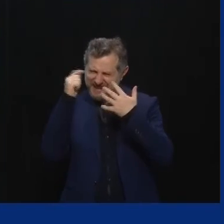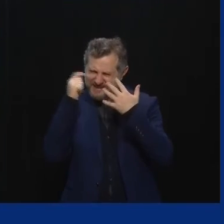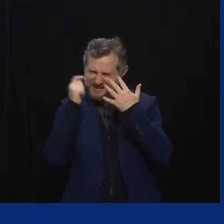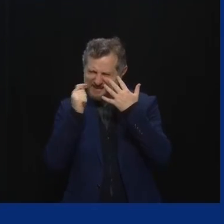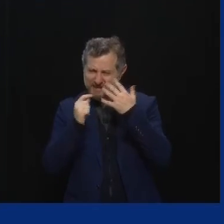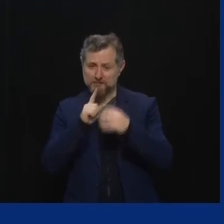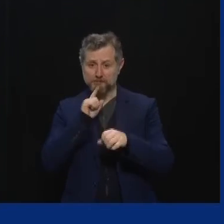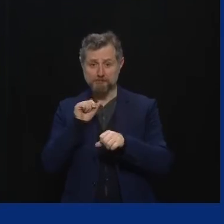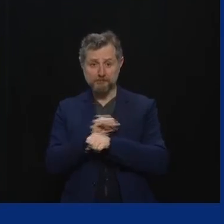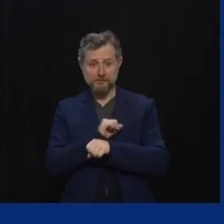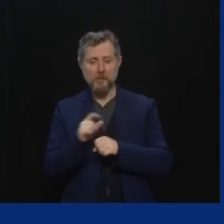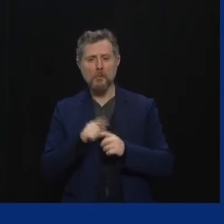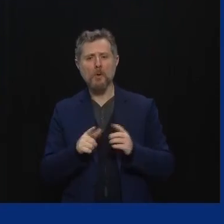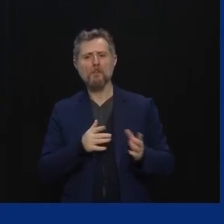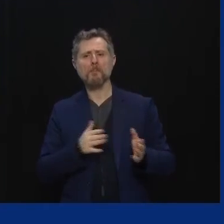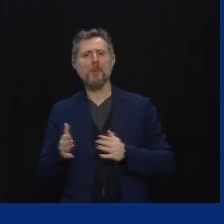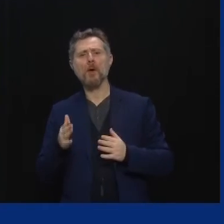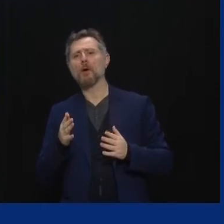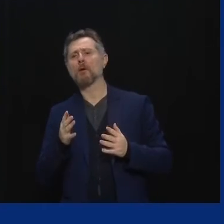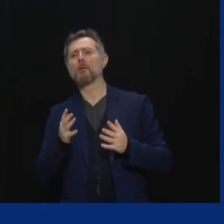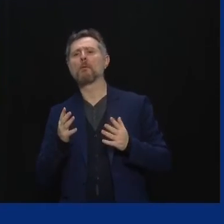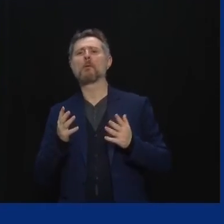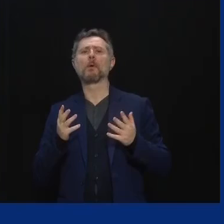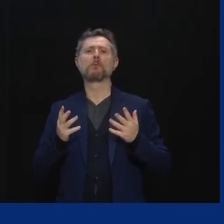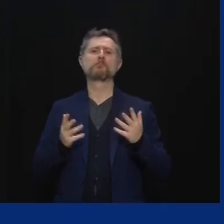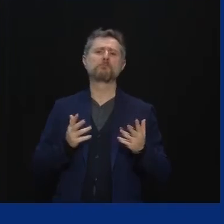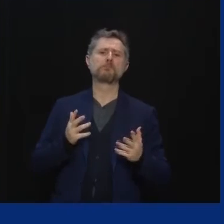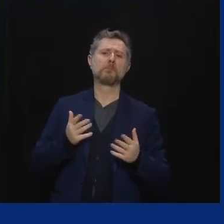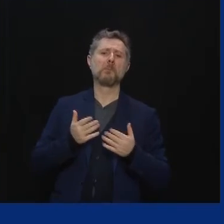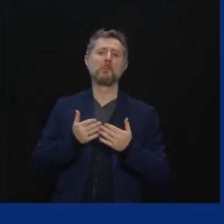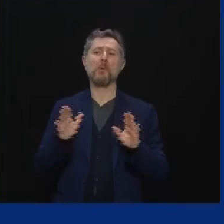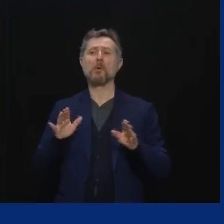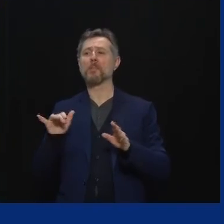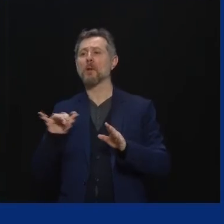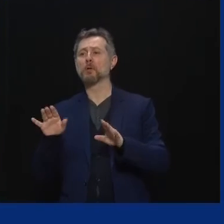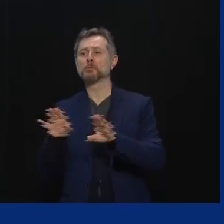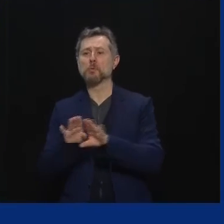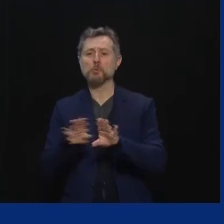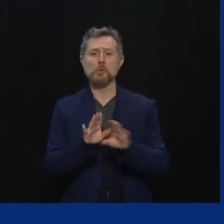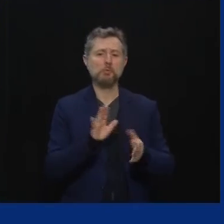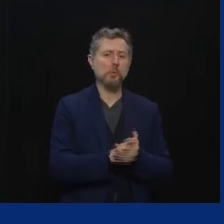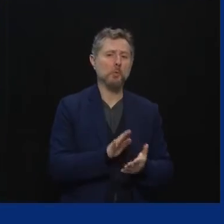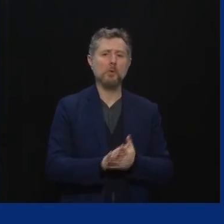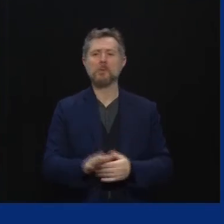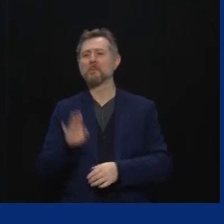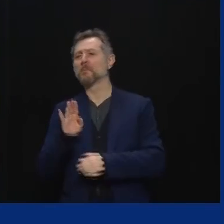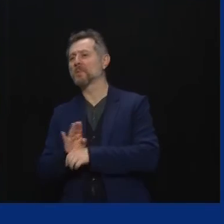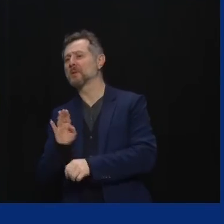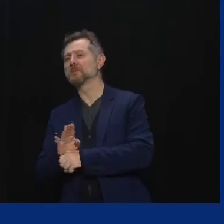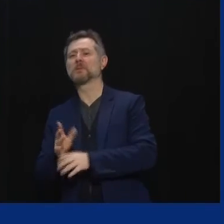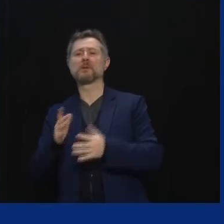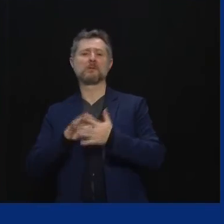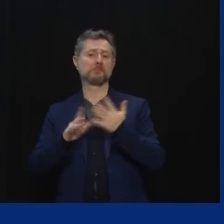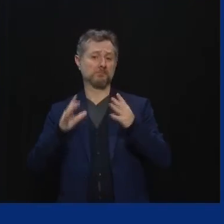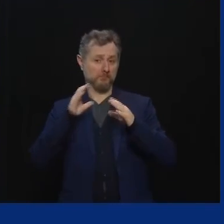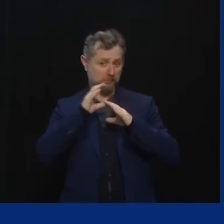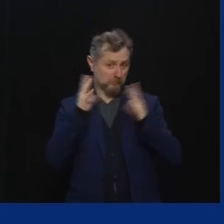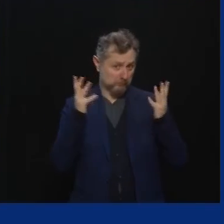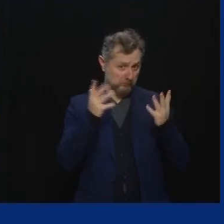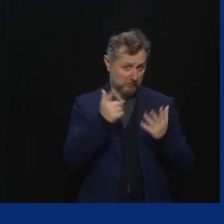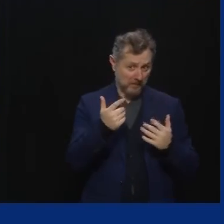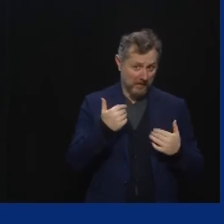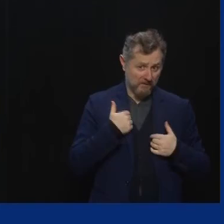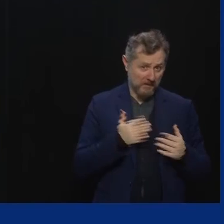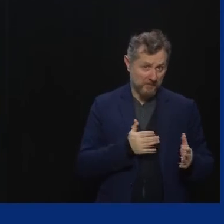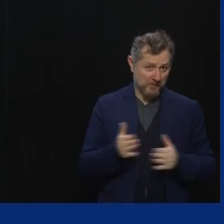for returning to the closing of schools or businesses or anything like that? Do you have that plan